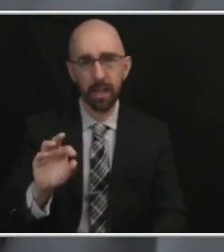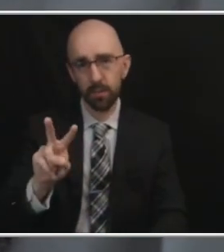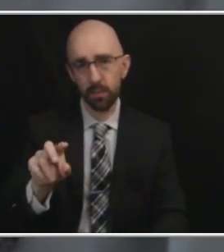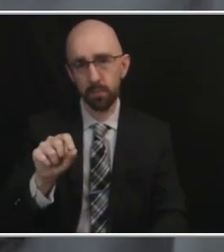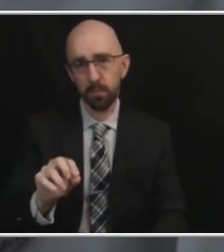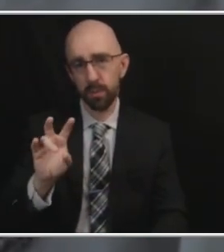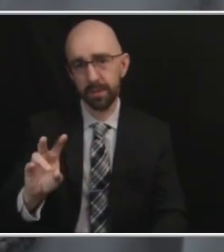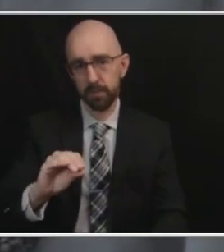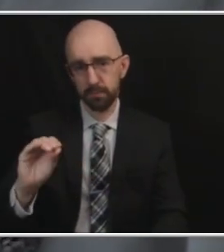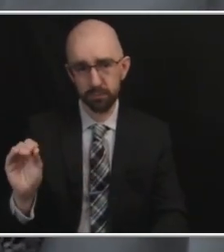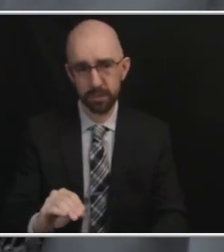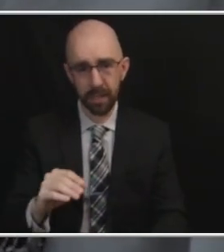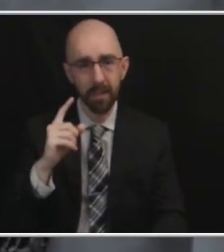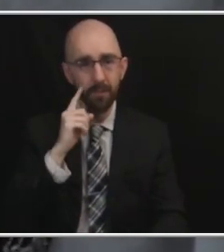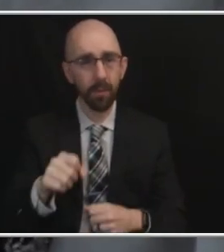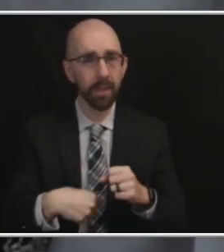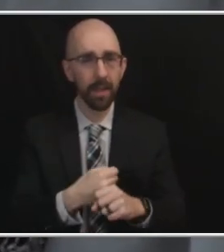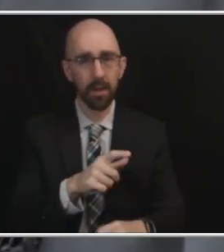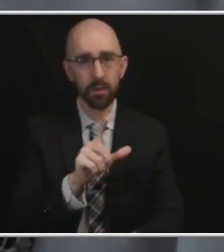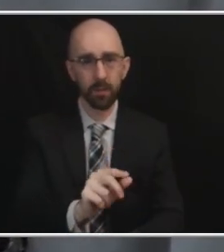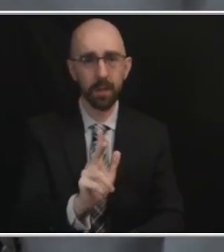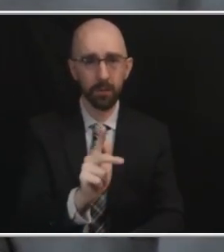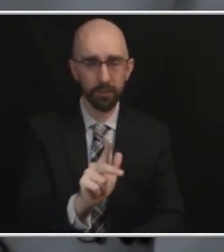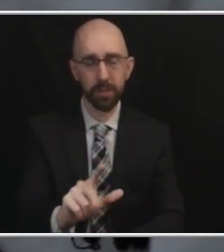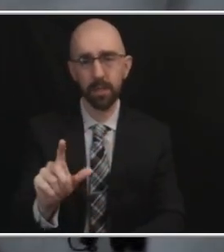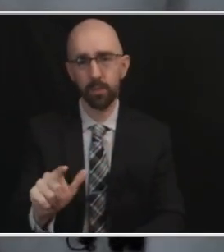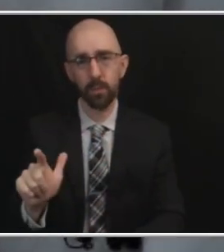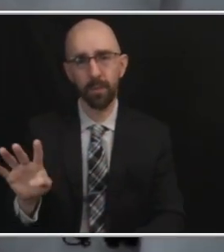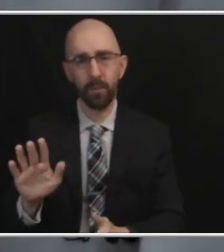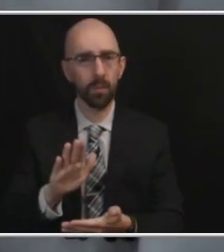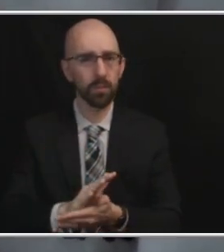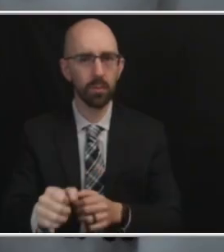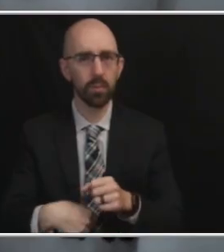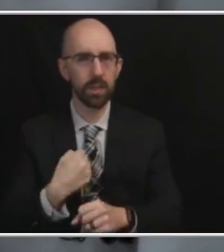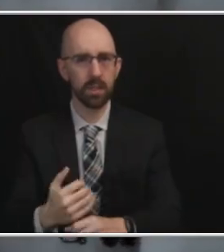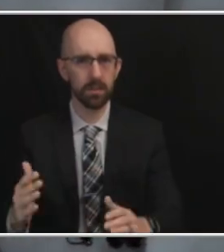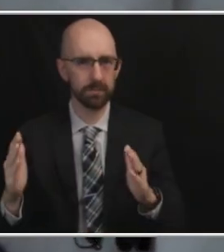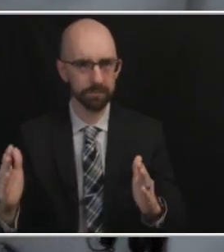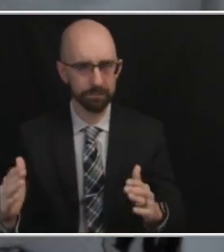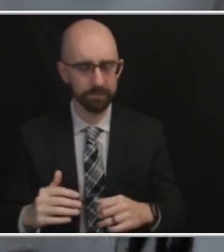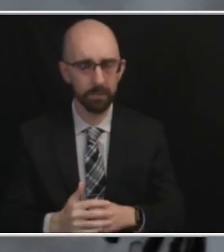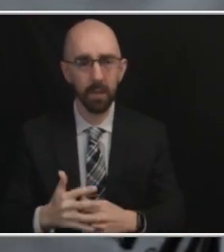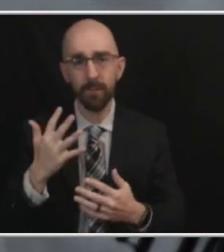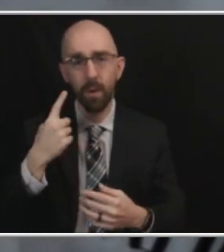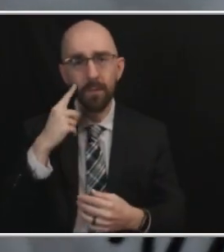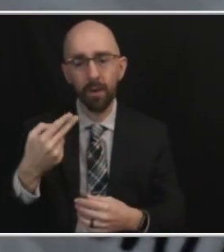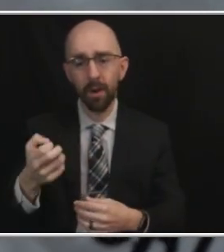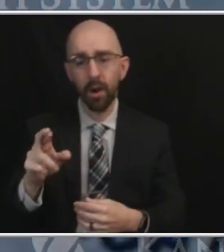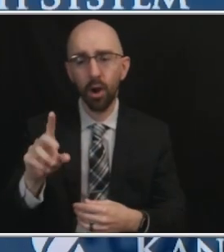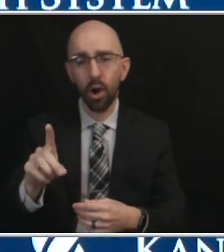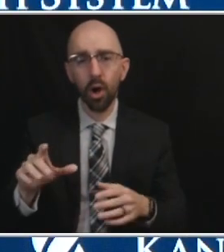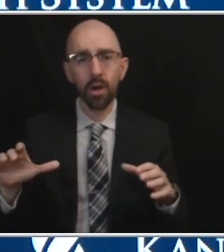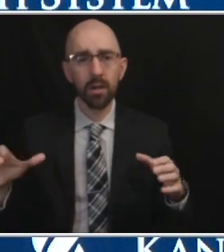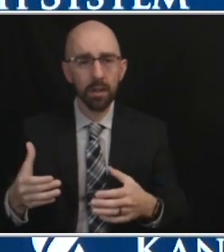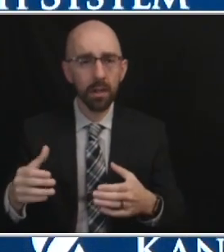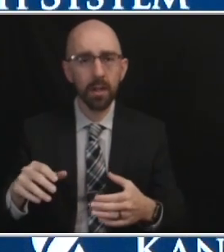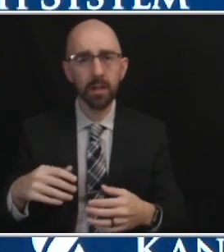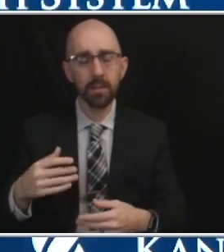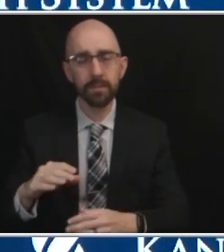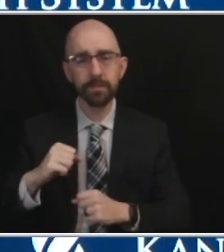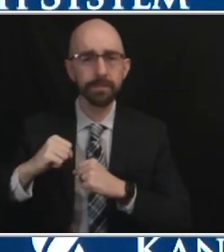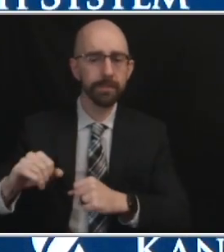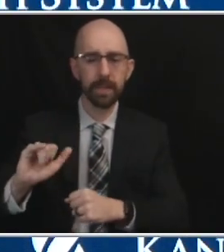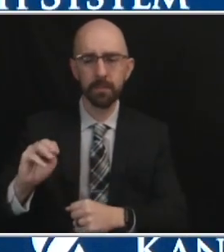the 2023-2024 school year. Unfortunately, for herd or community immunity, we really like to get